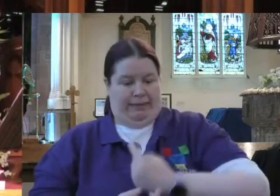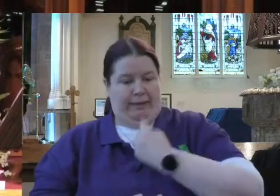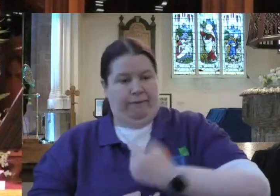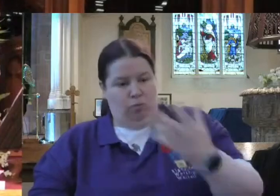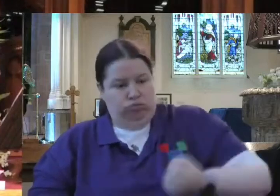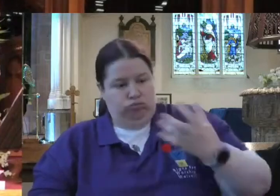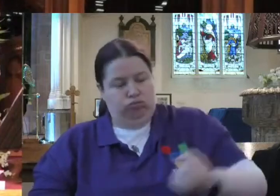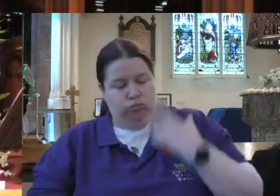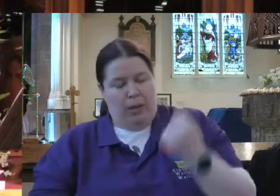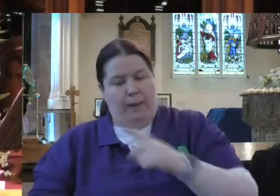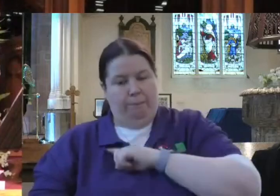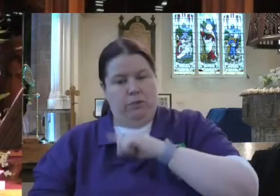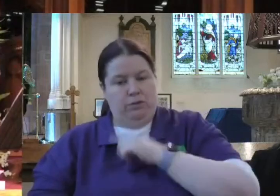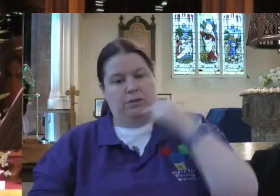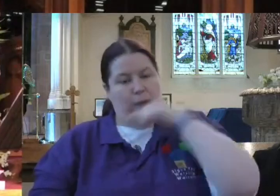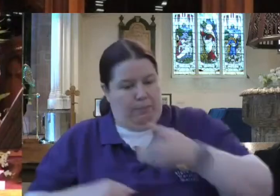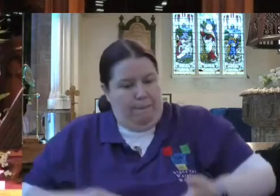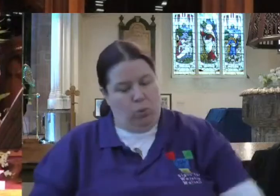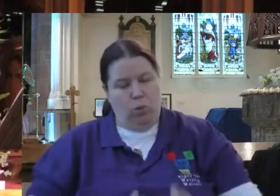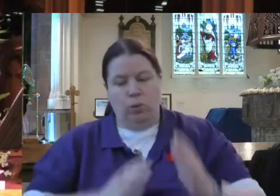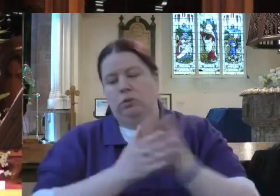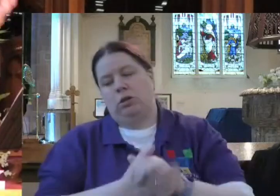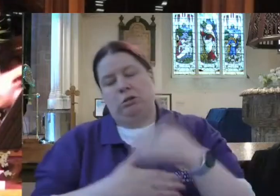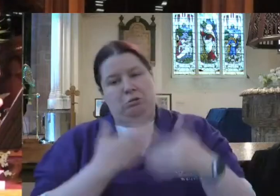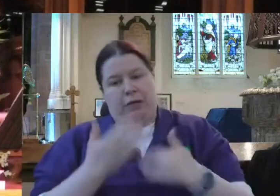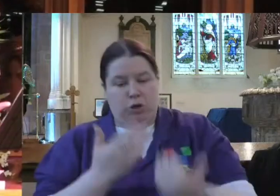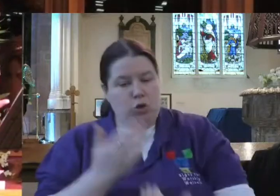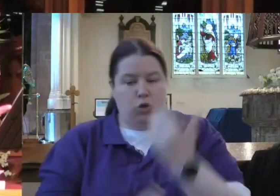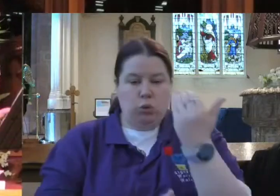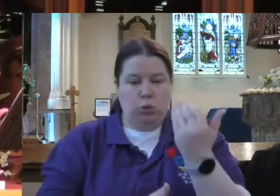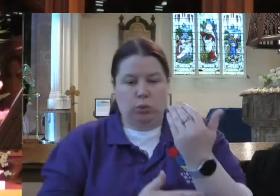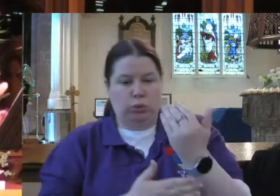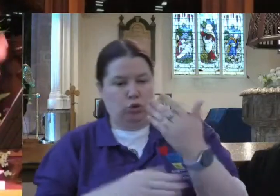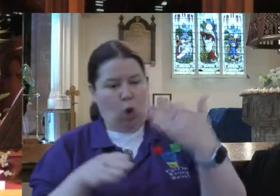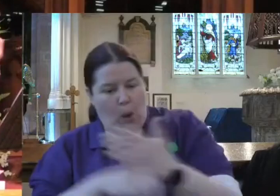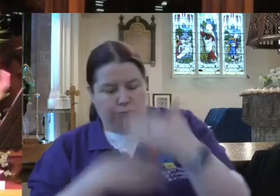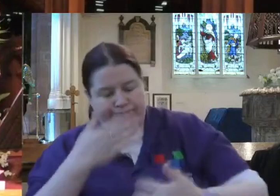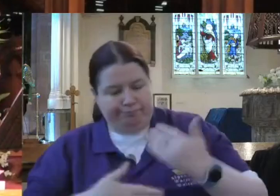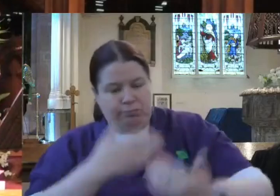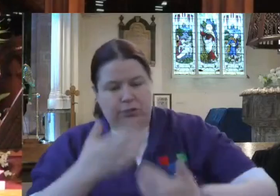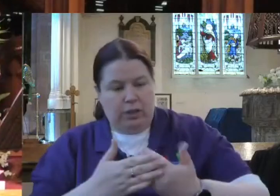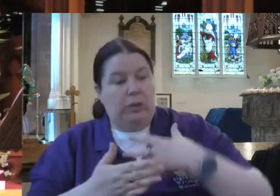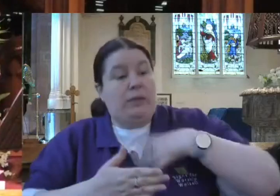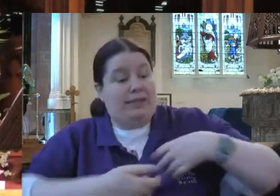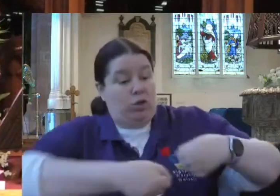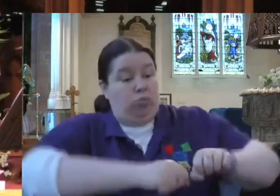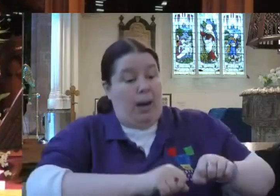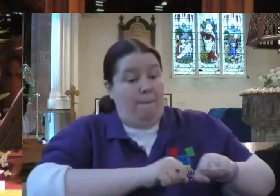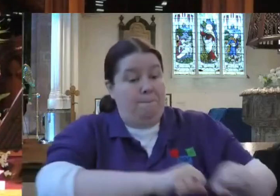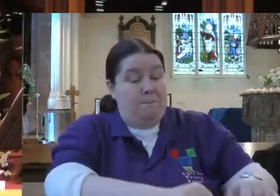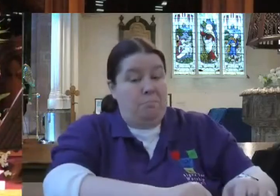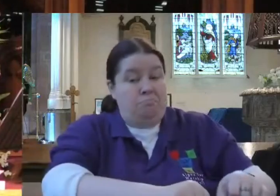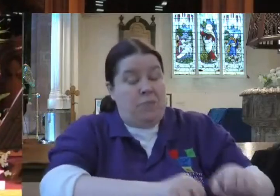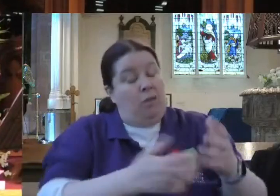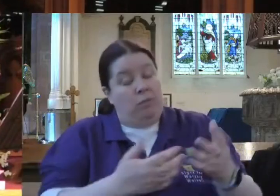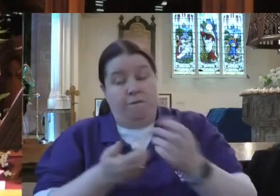one salary, and I was fairly new into the job. And we needed a pram. Two friends of ours had a child who was a little bit